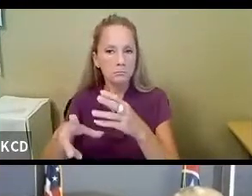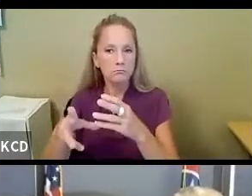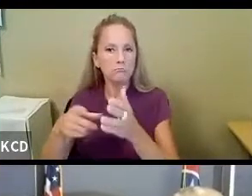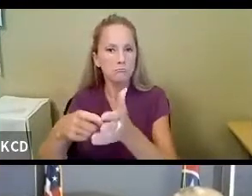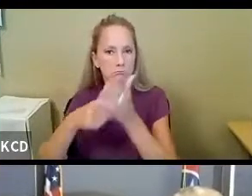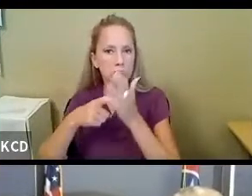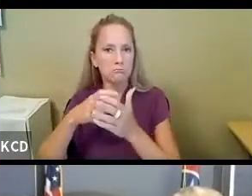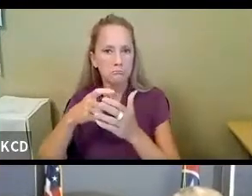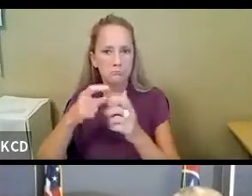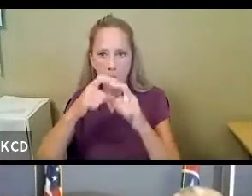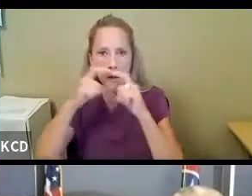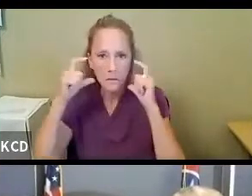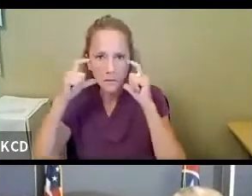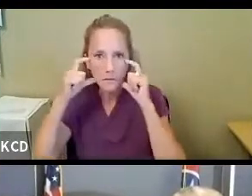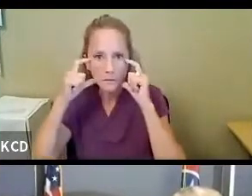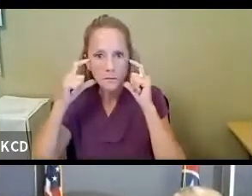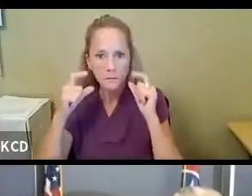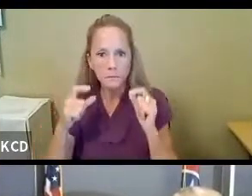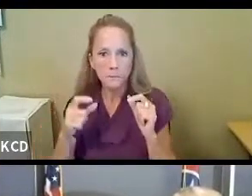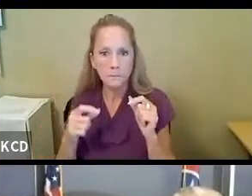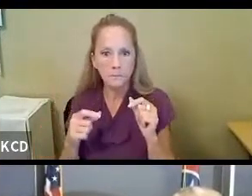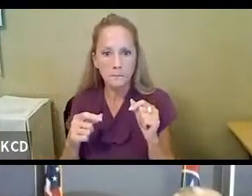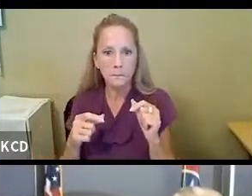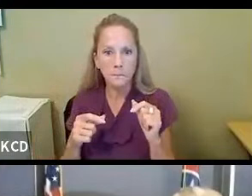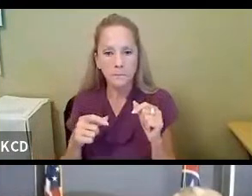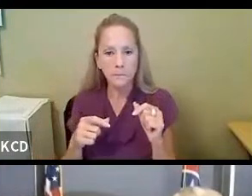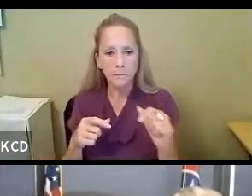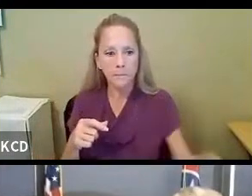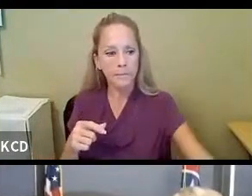are and where we are.